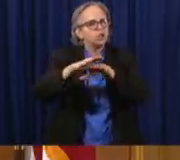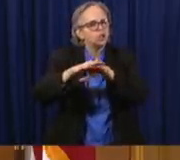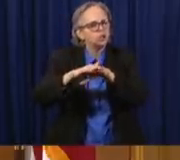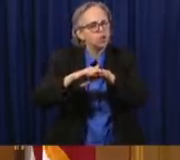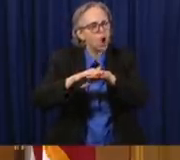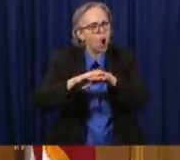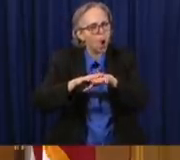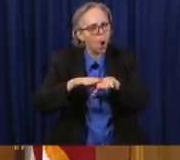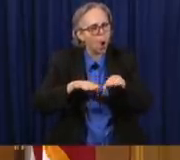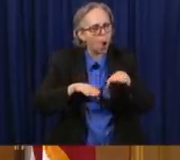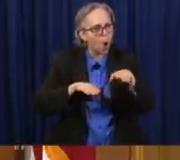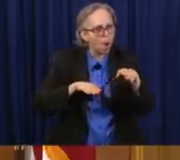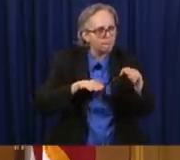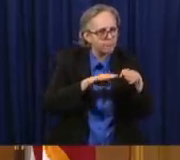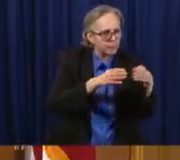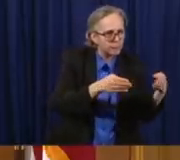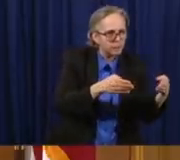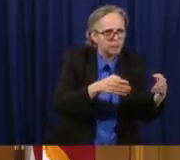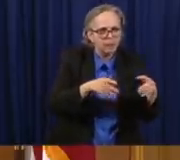doing as we go.